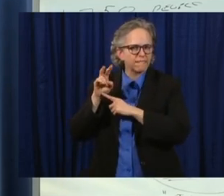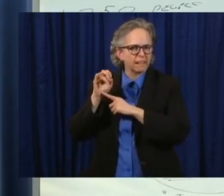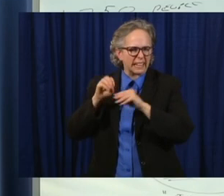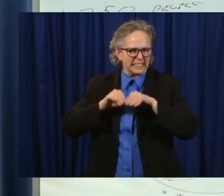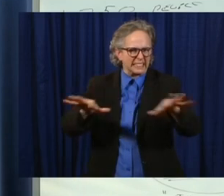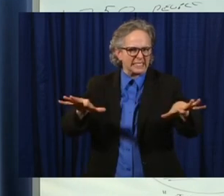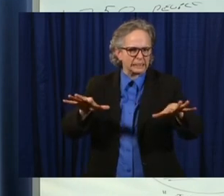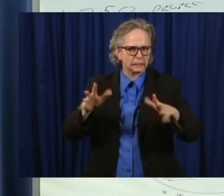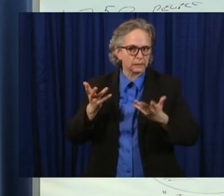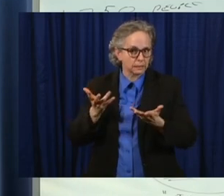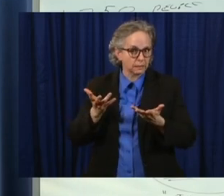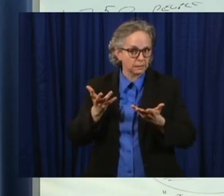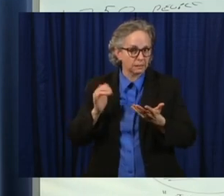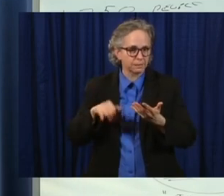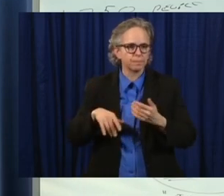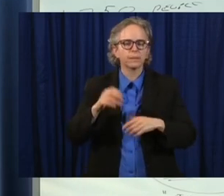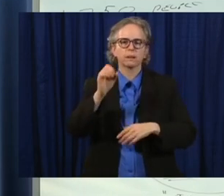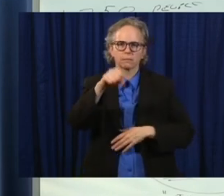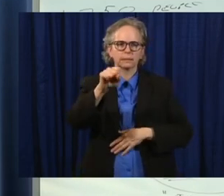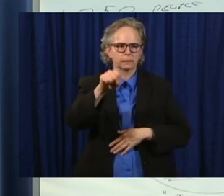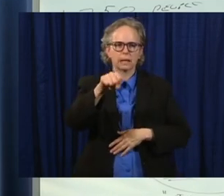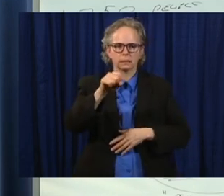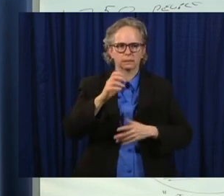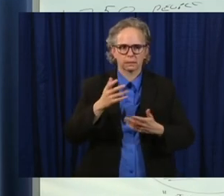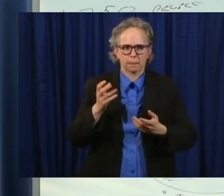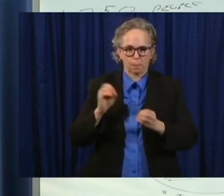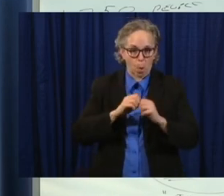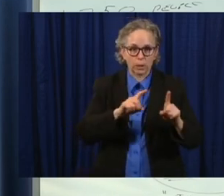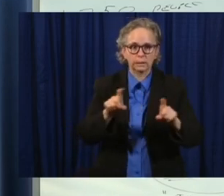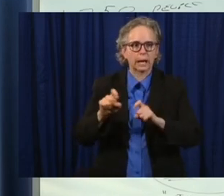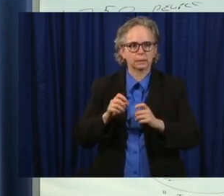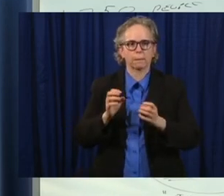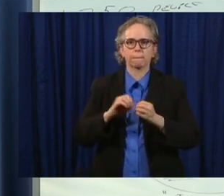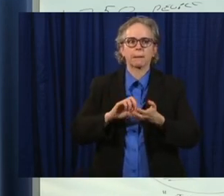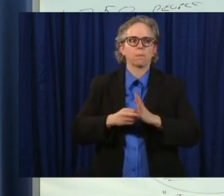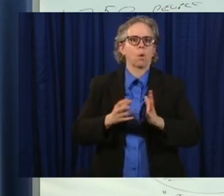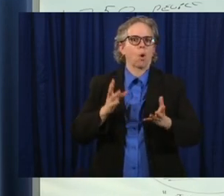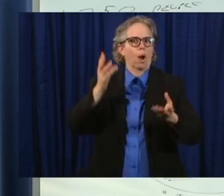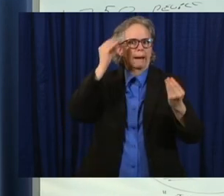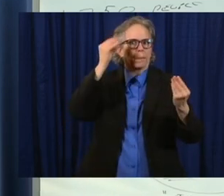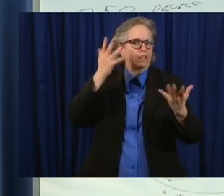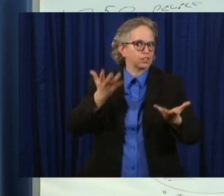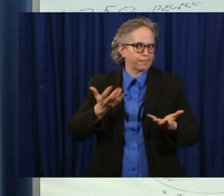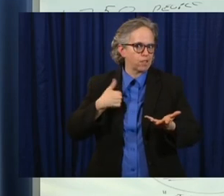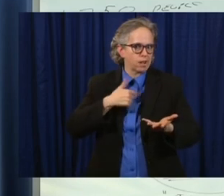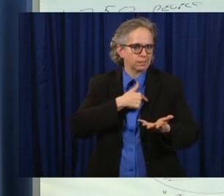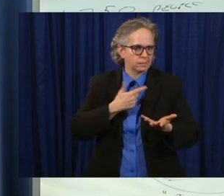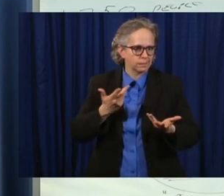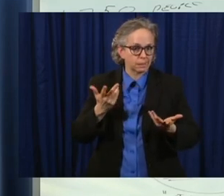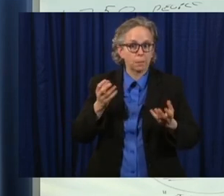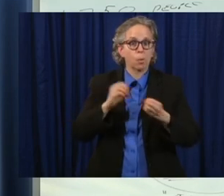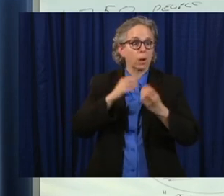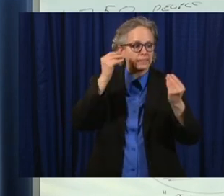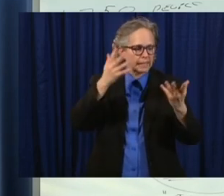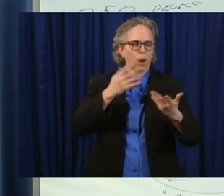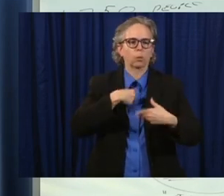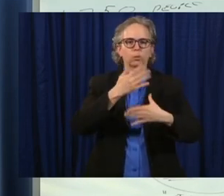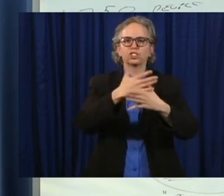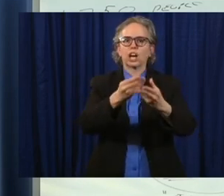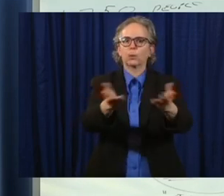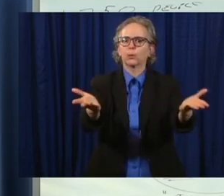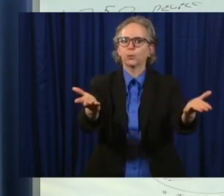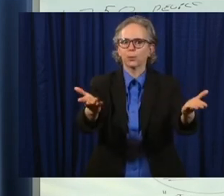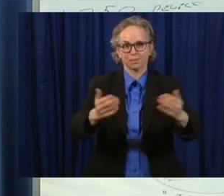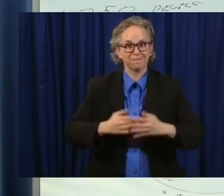I mean, obviously, the more testing we get, the more data, better data we'll have, and we'll certainly share that data with